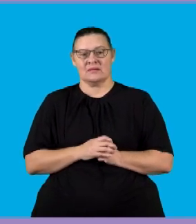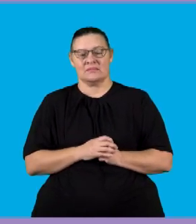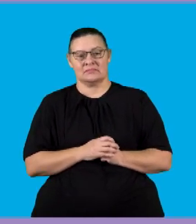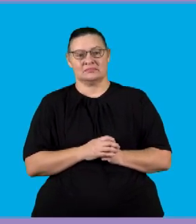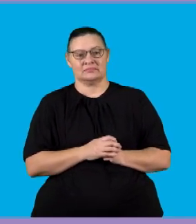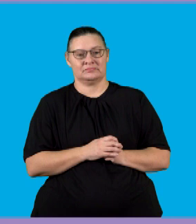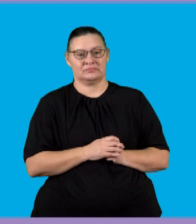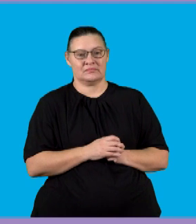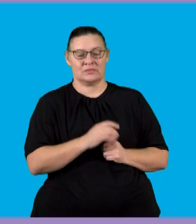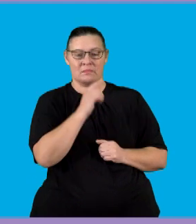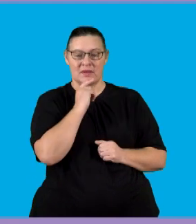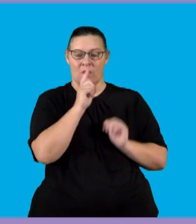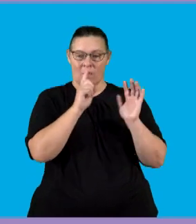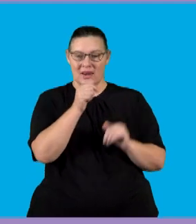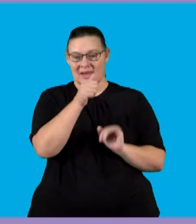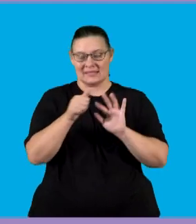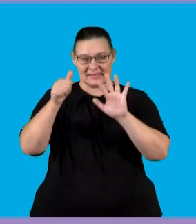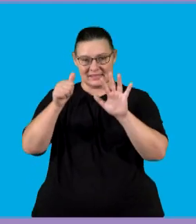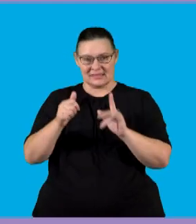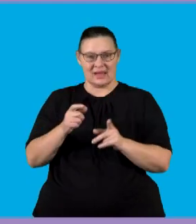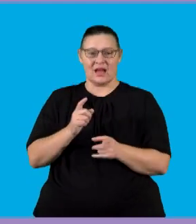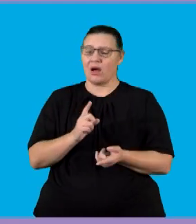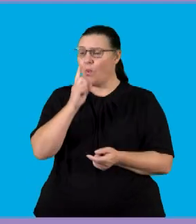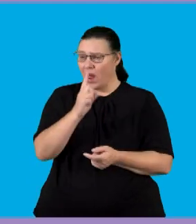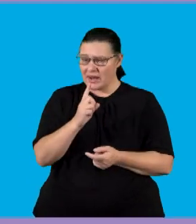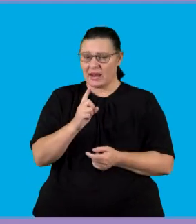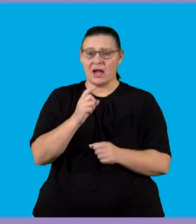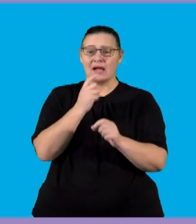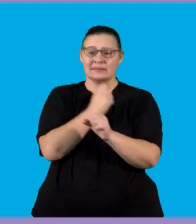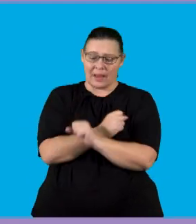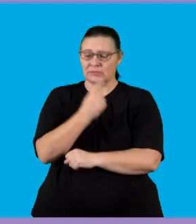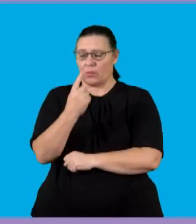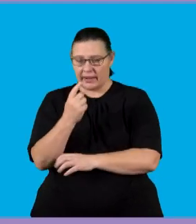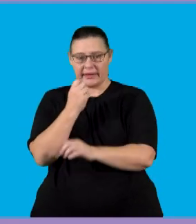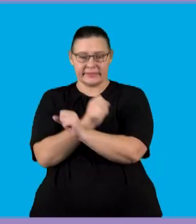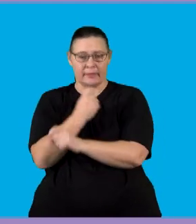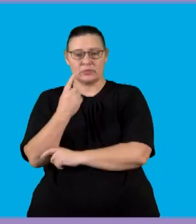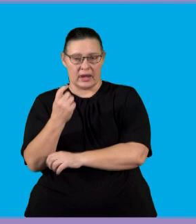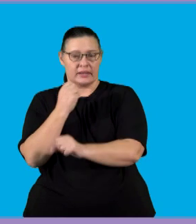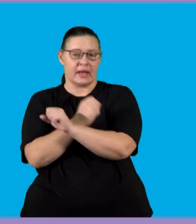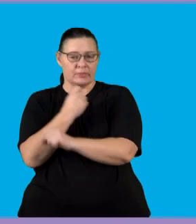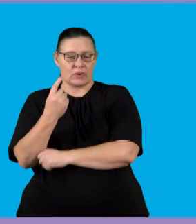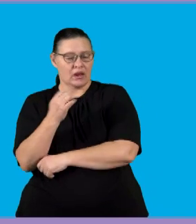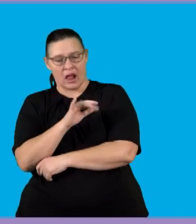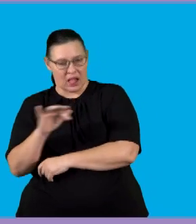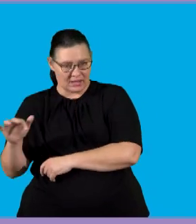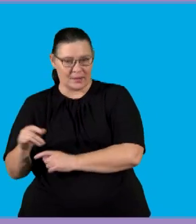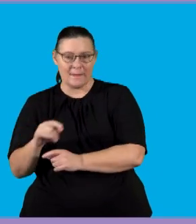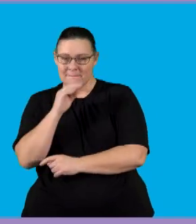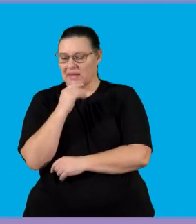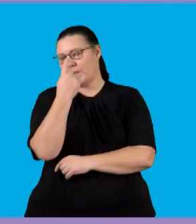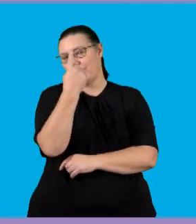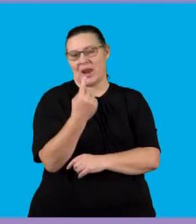That will give us 1 exponent 6, and 1 exponent 6 we do know is 1 multiplied